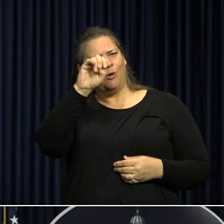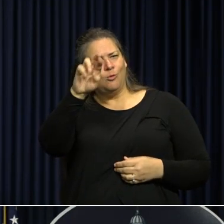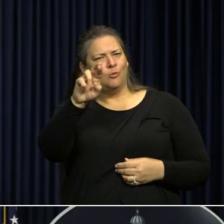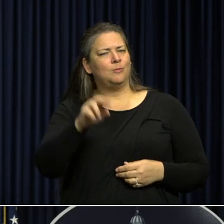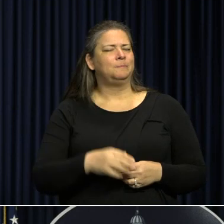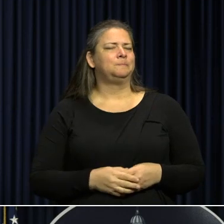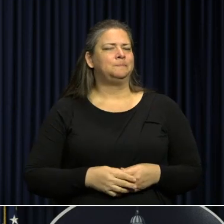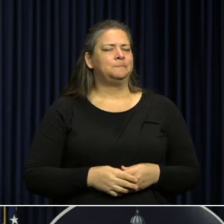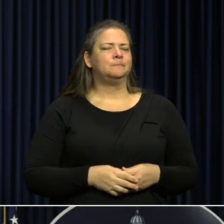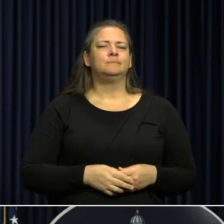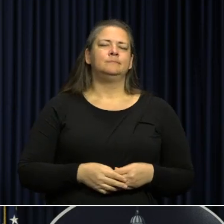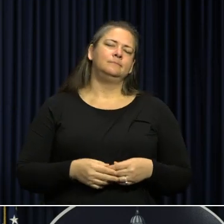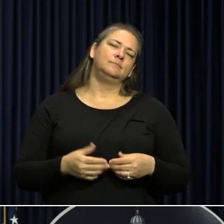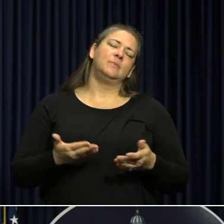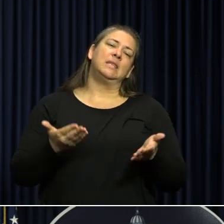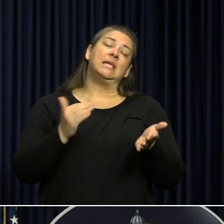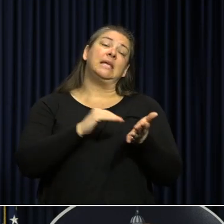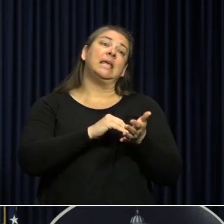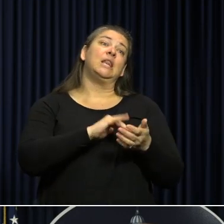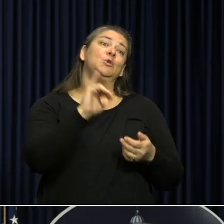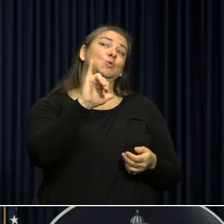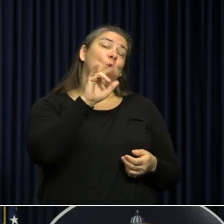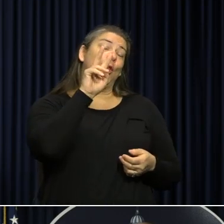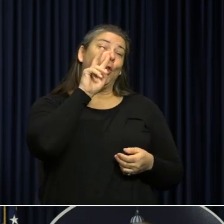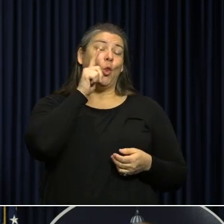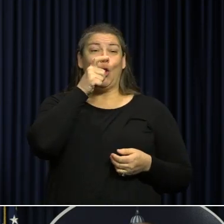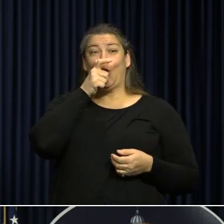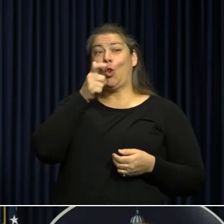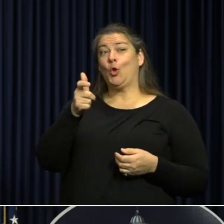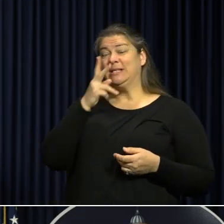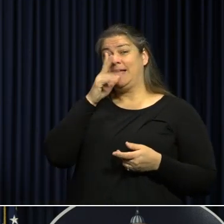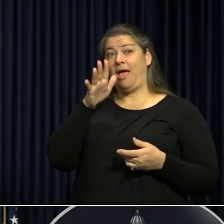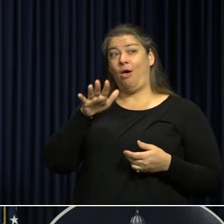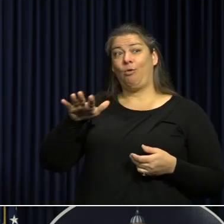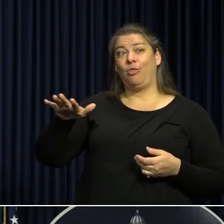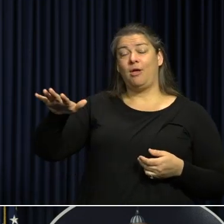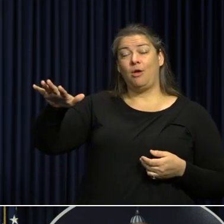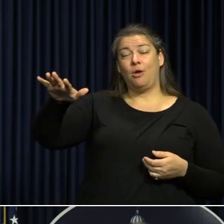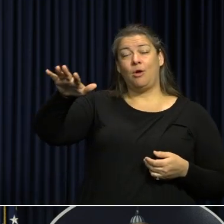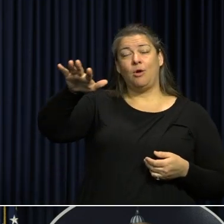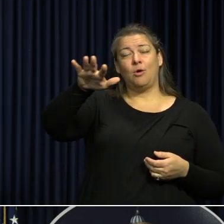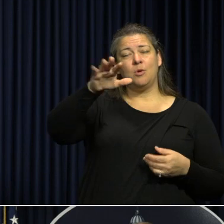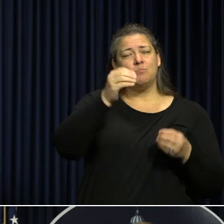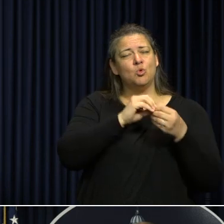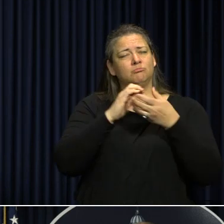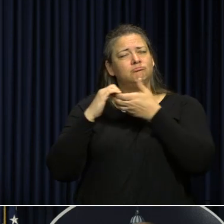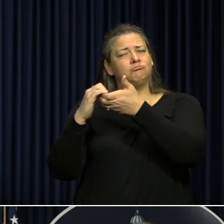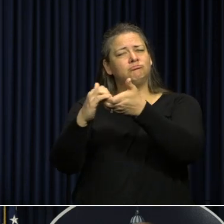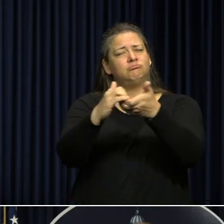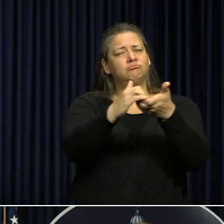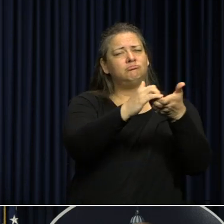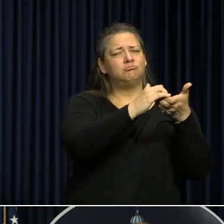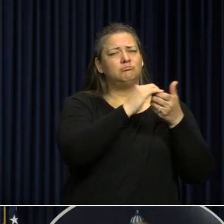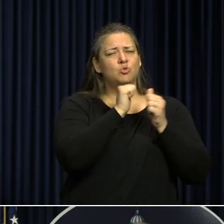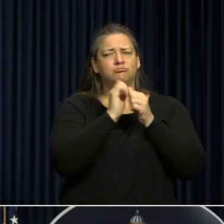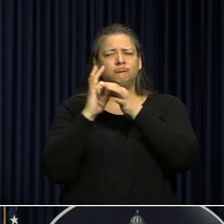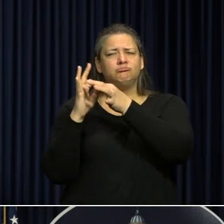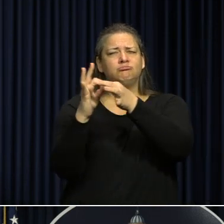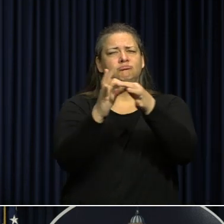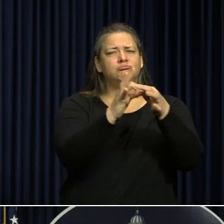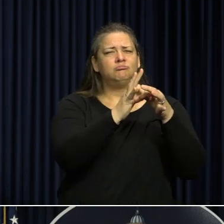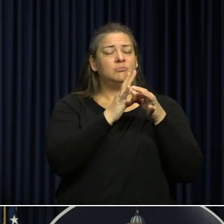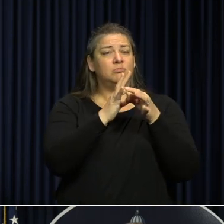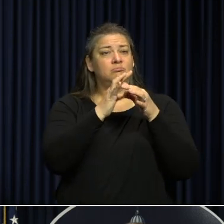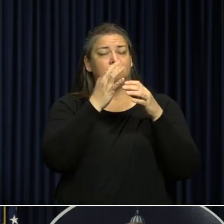All right, again, what we see out there is more unity, more solidarity about defeating